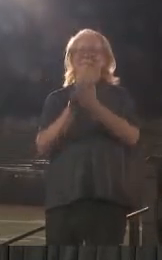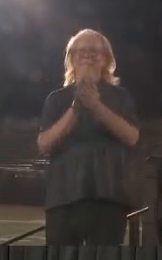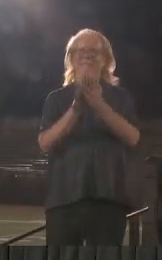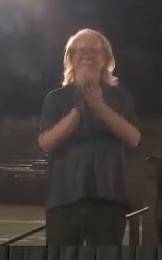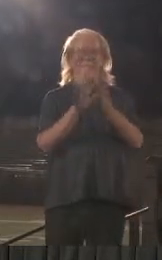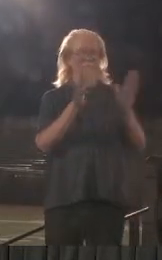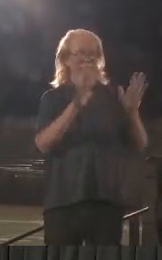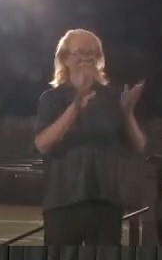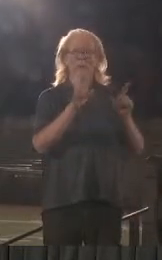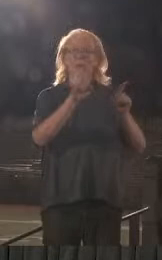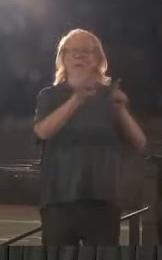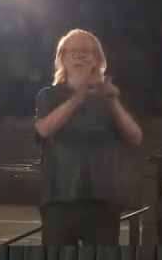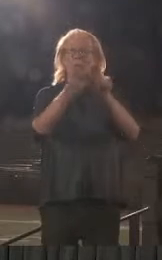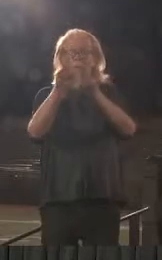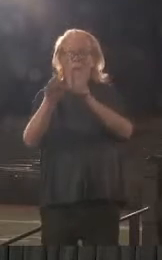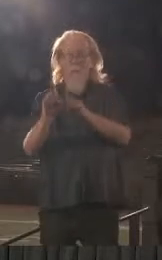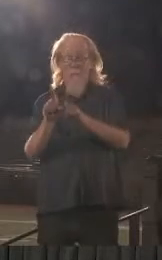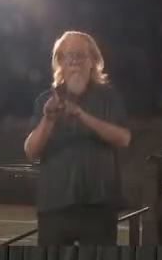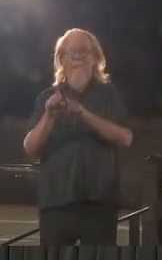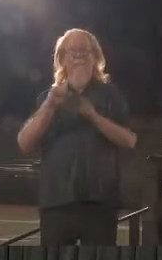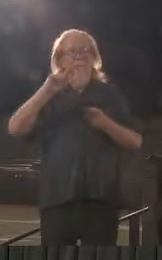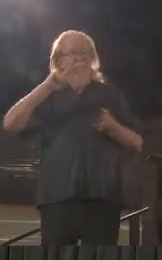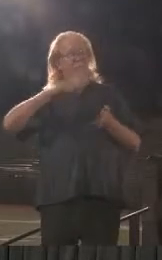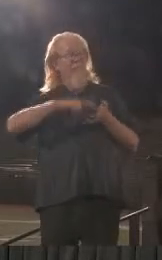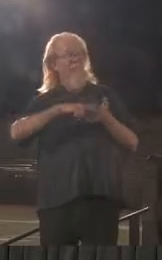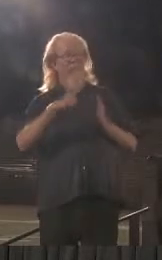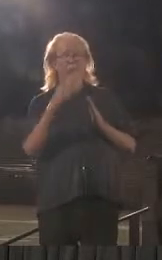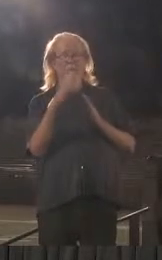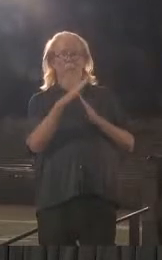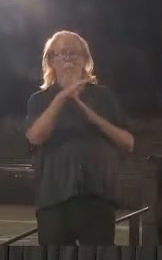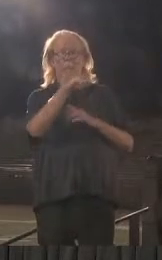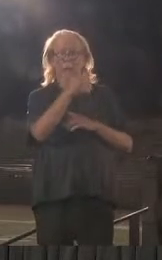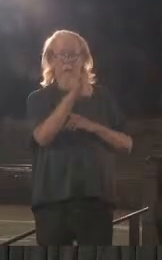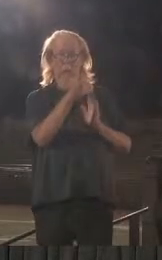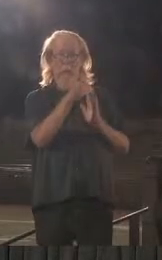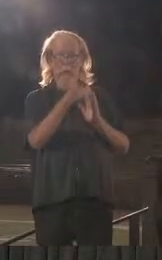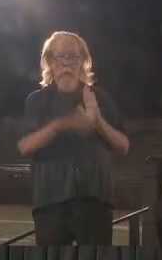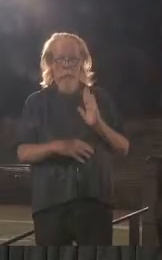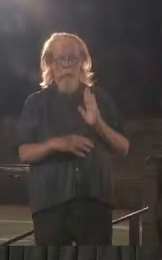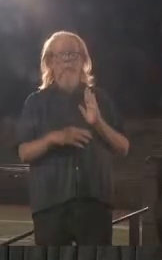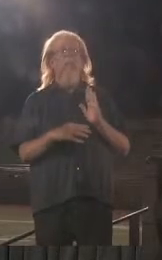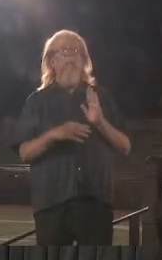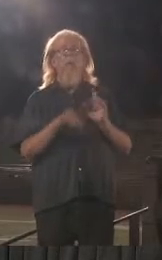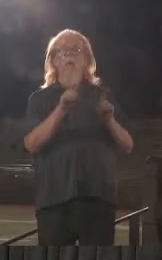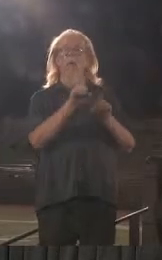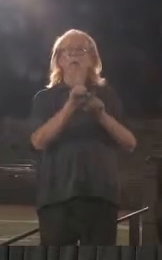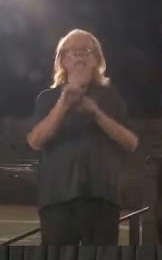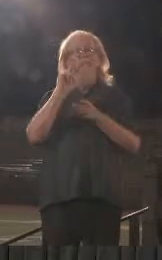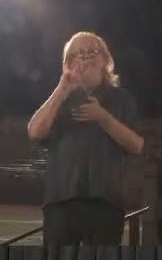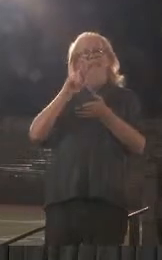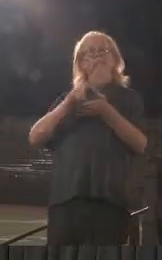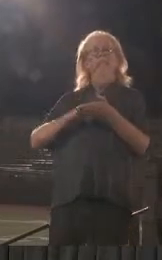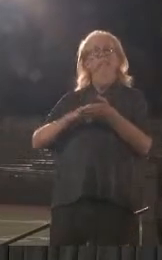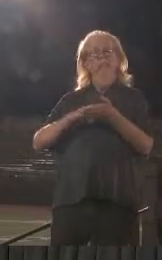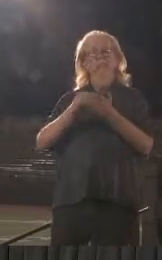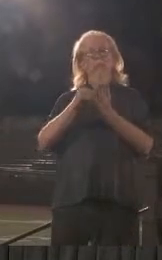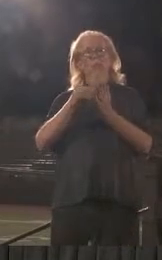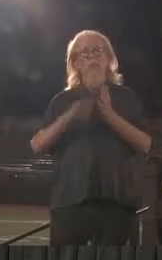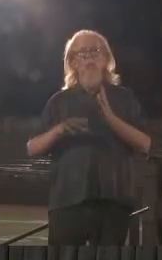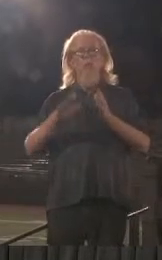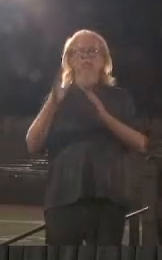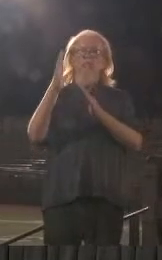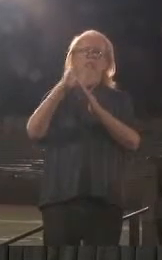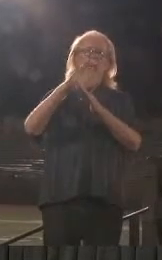In addition to recognizing our top 10 students, we will also recognize students in the